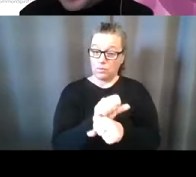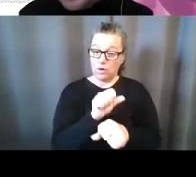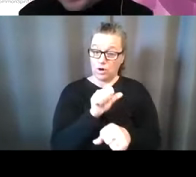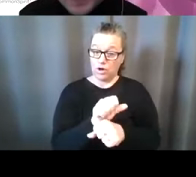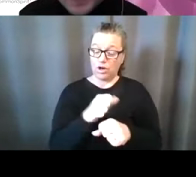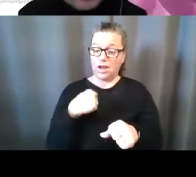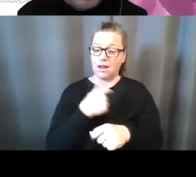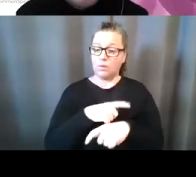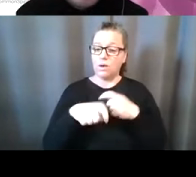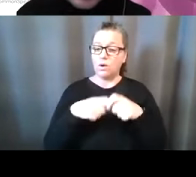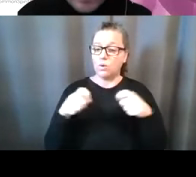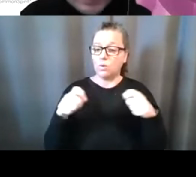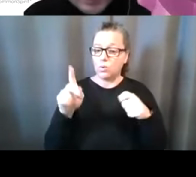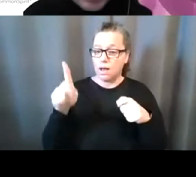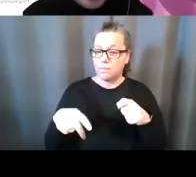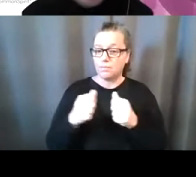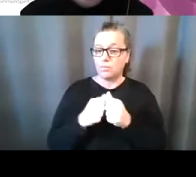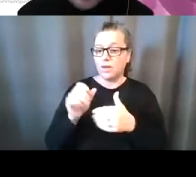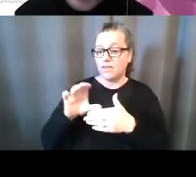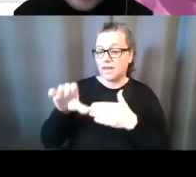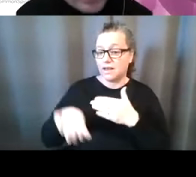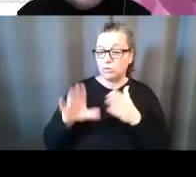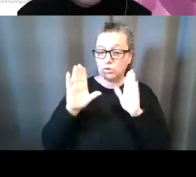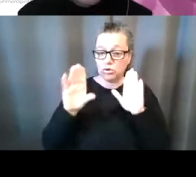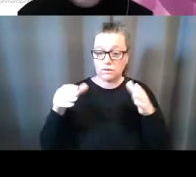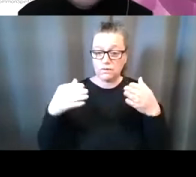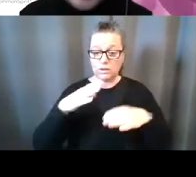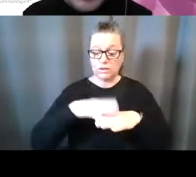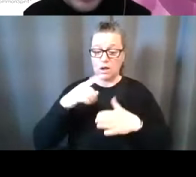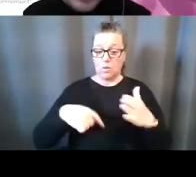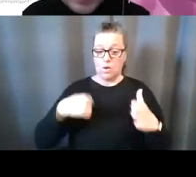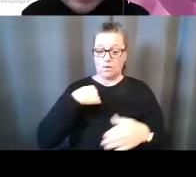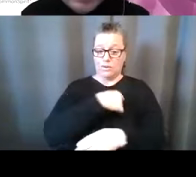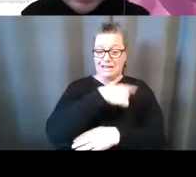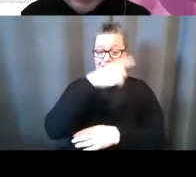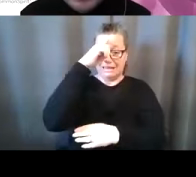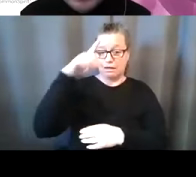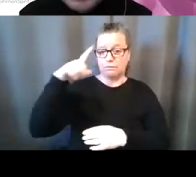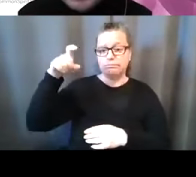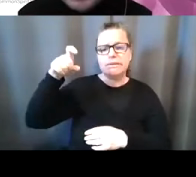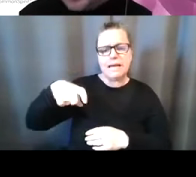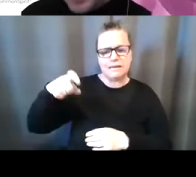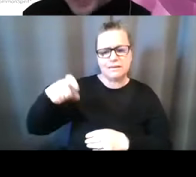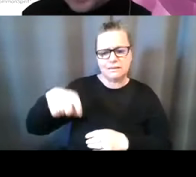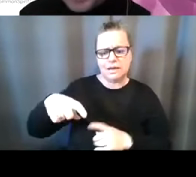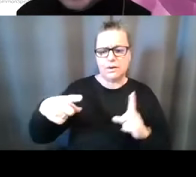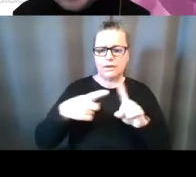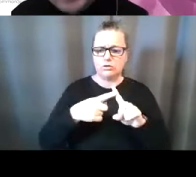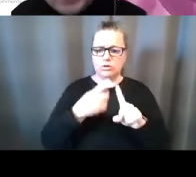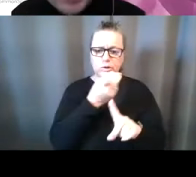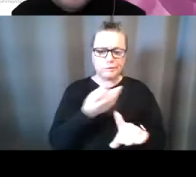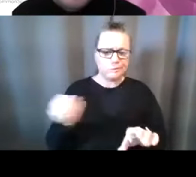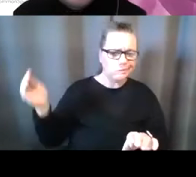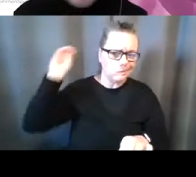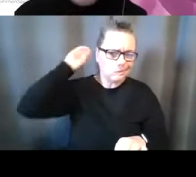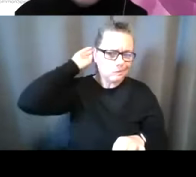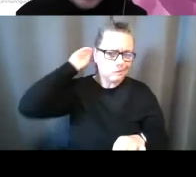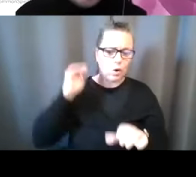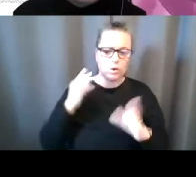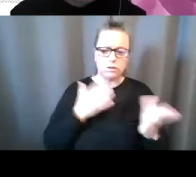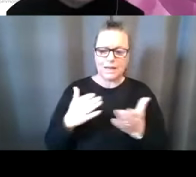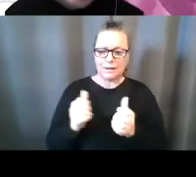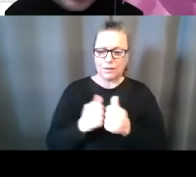wrap up with a conclusion focusing on what we think are necessary things to keep in mind or to take with you